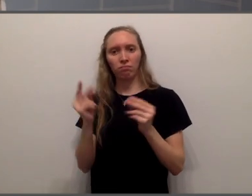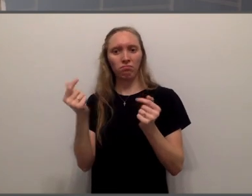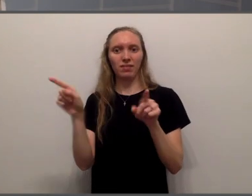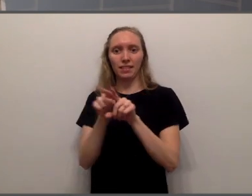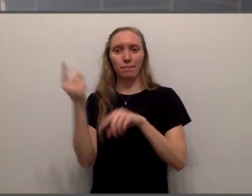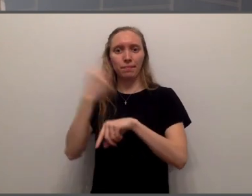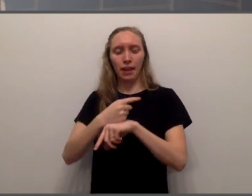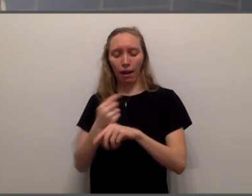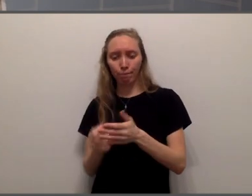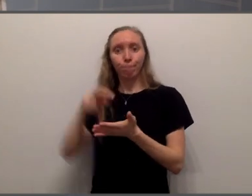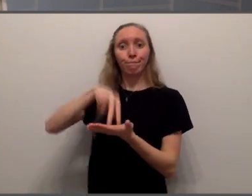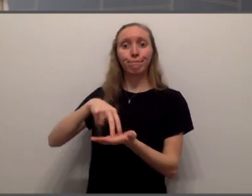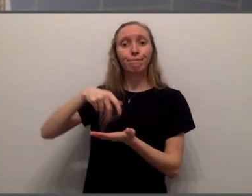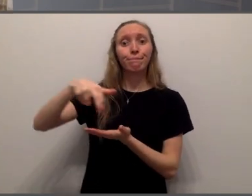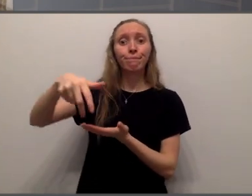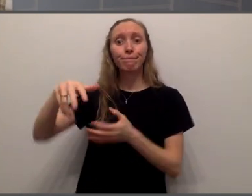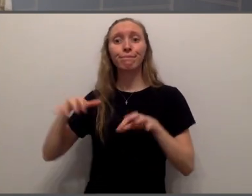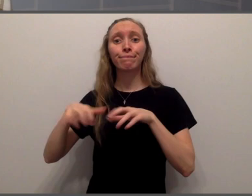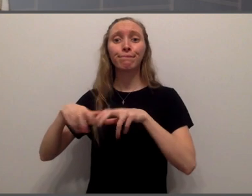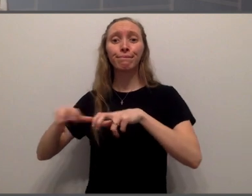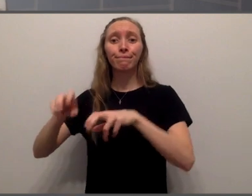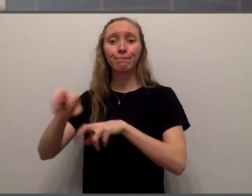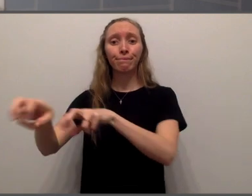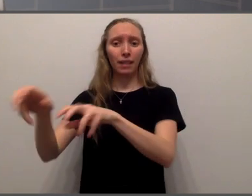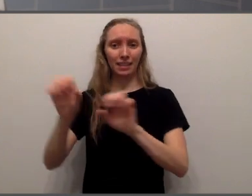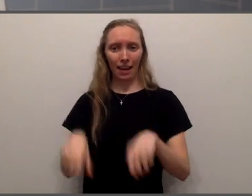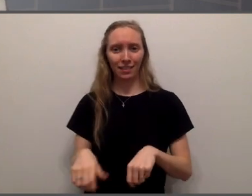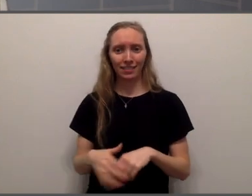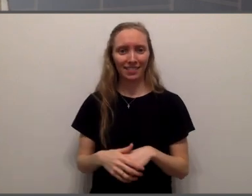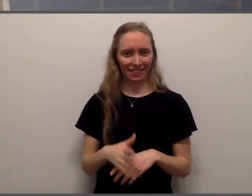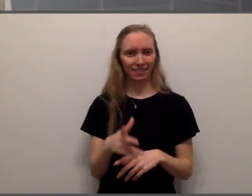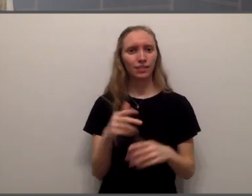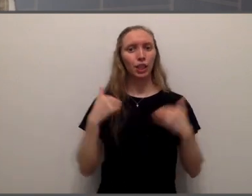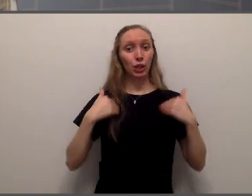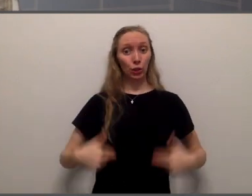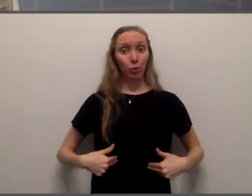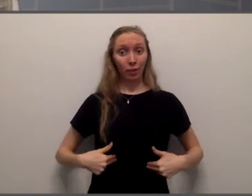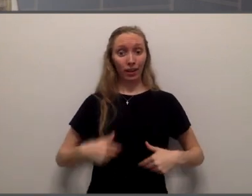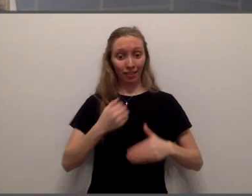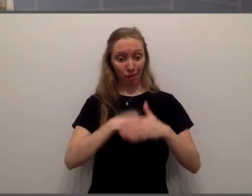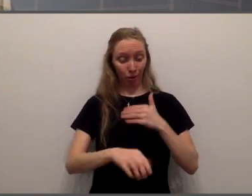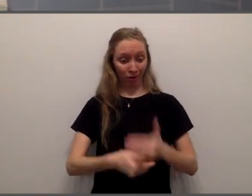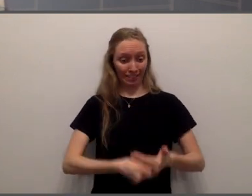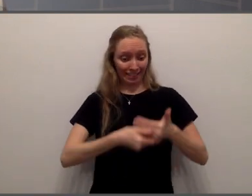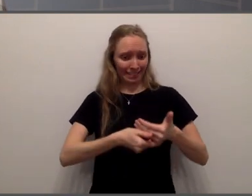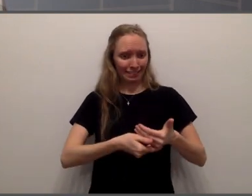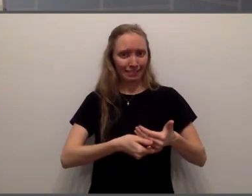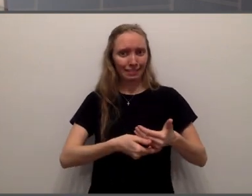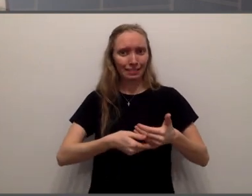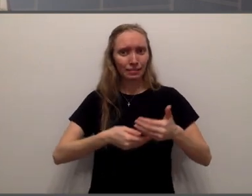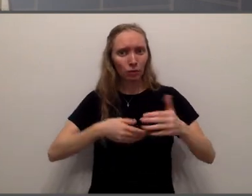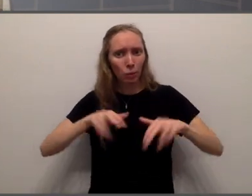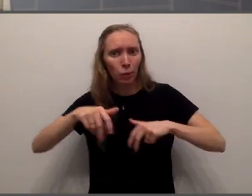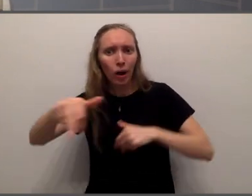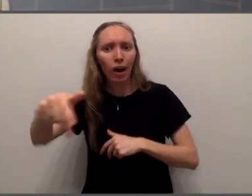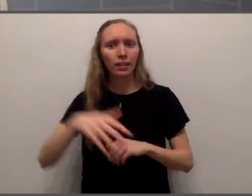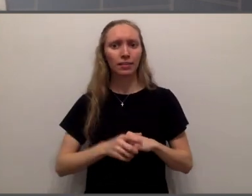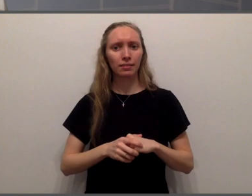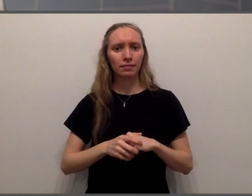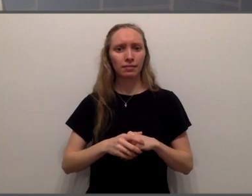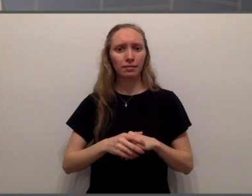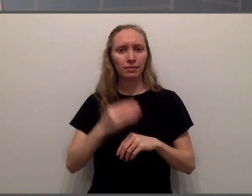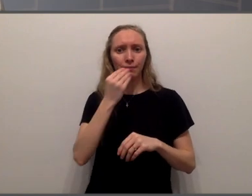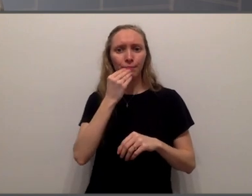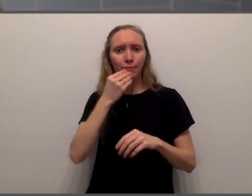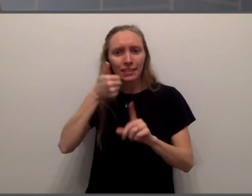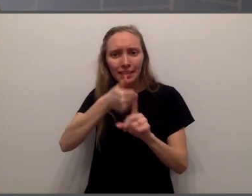fully abled from the beginning. And all of us, or at least most of us, will probably die after a season